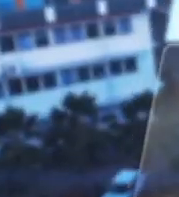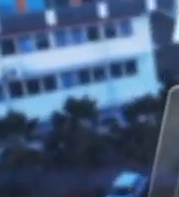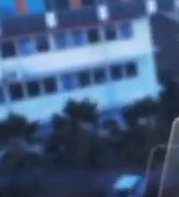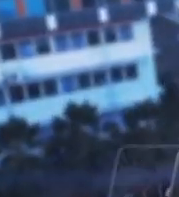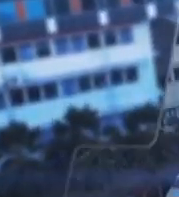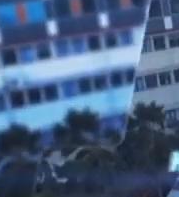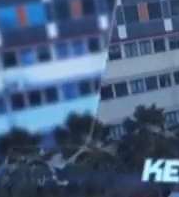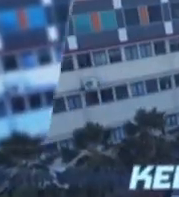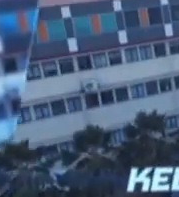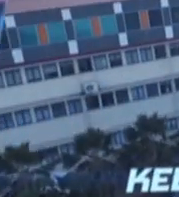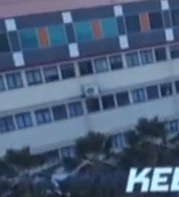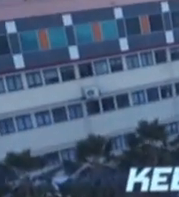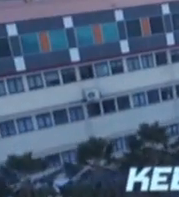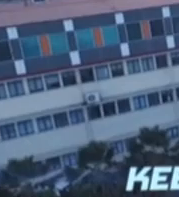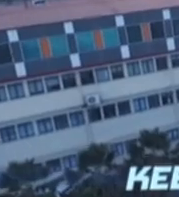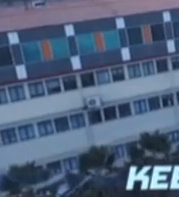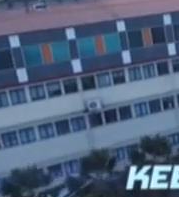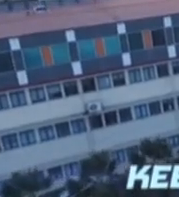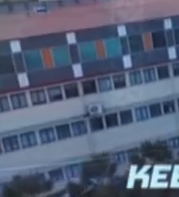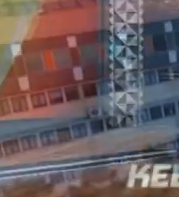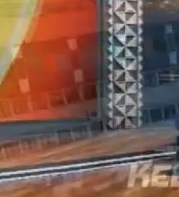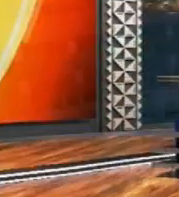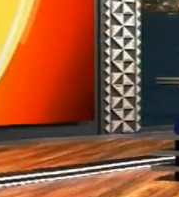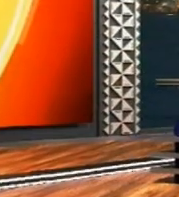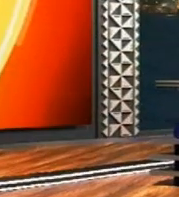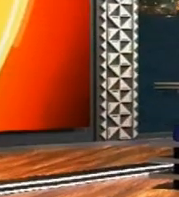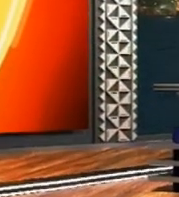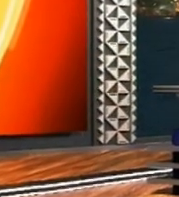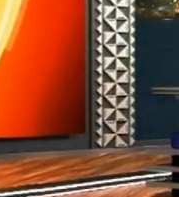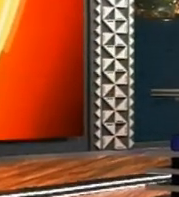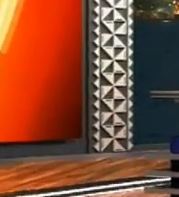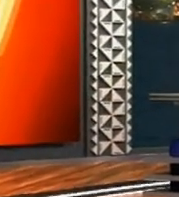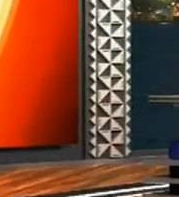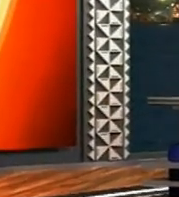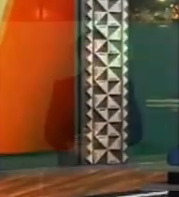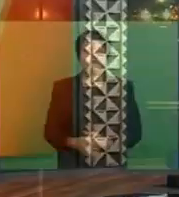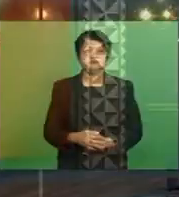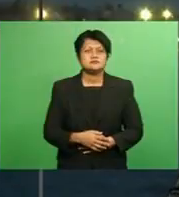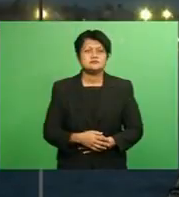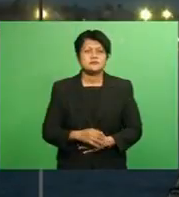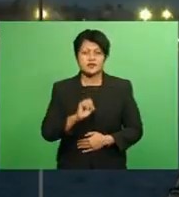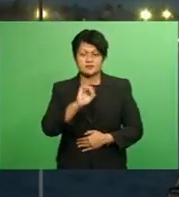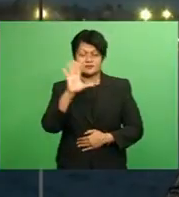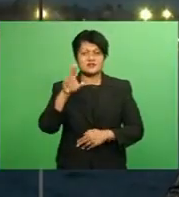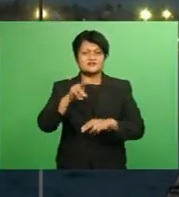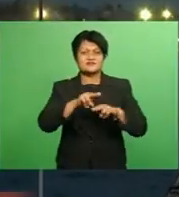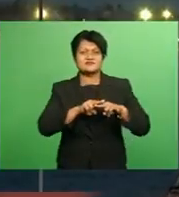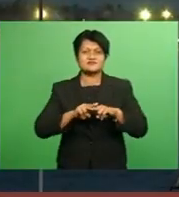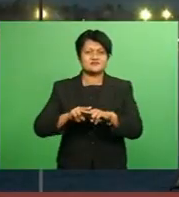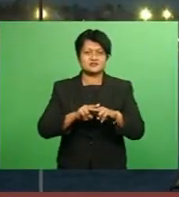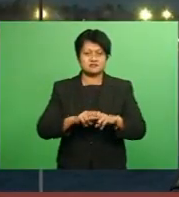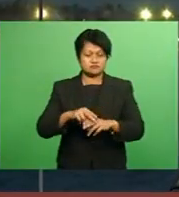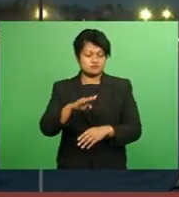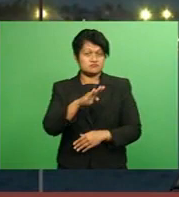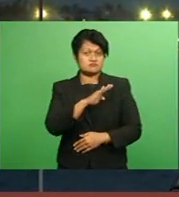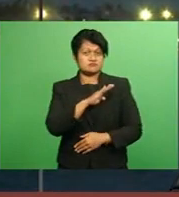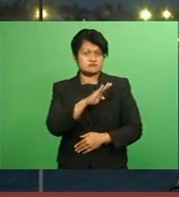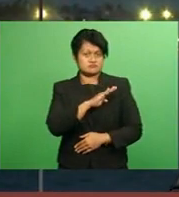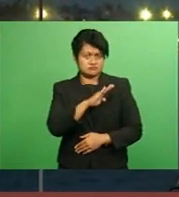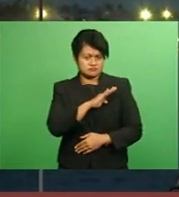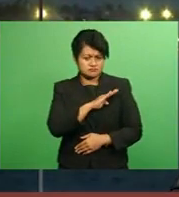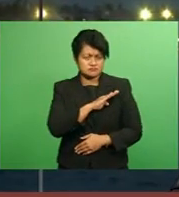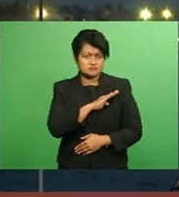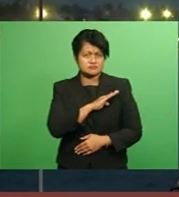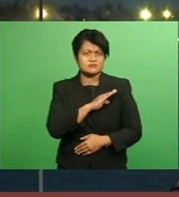From the studios of FBC Suba, Edwin Nunn. Wulawinaka, Fiji. Prime Minister Voringem Bainimarama